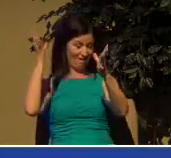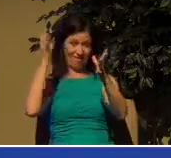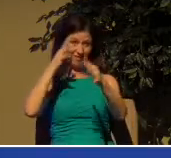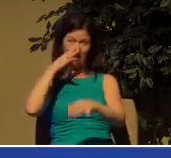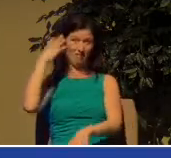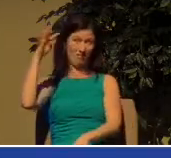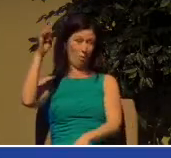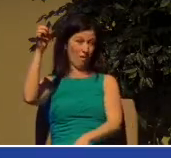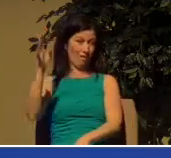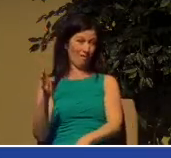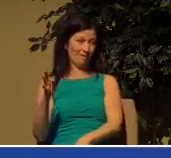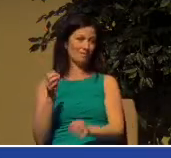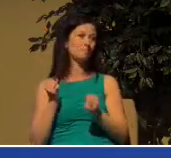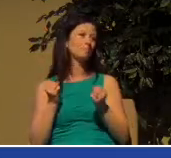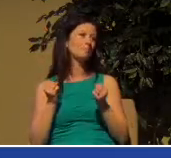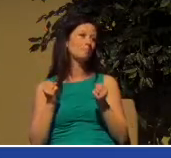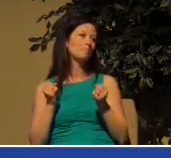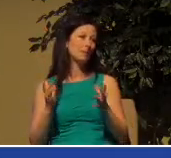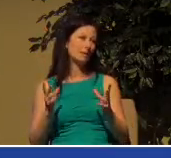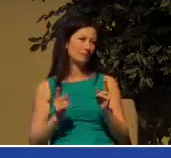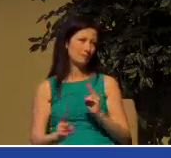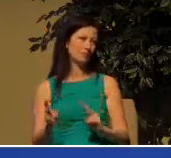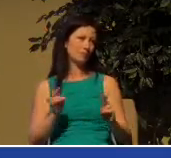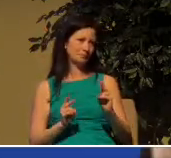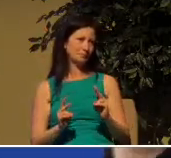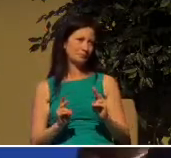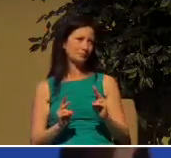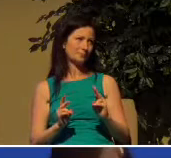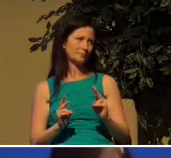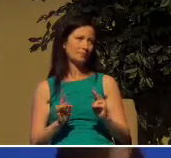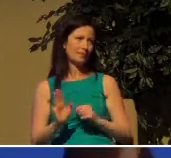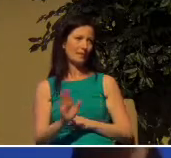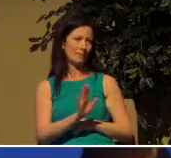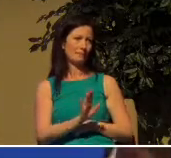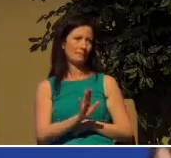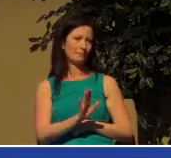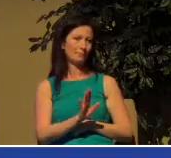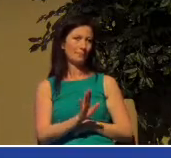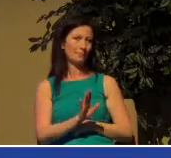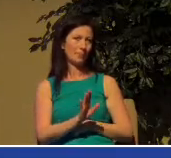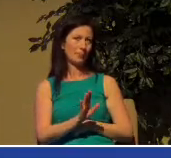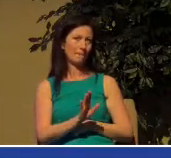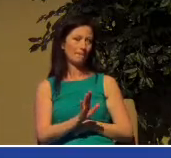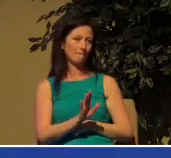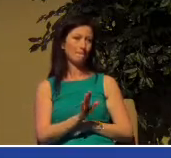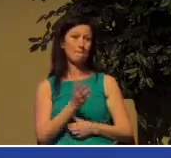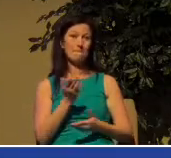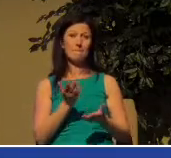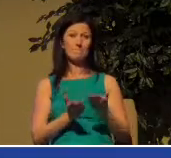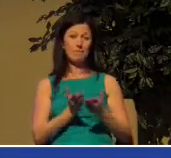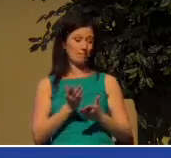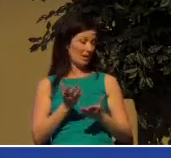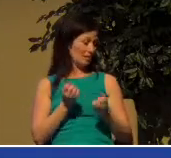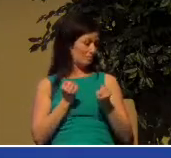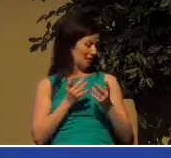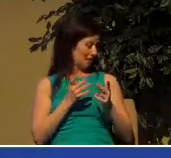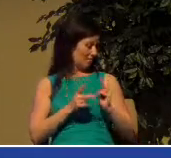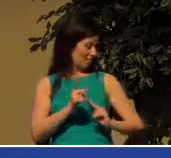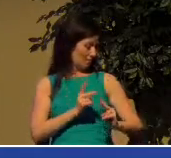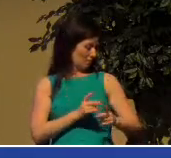find people whose hearts have been opened, whether to their parents or